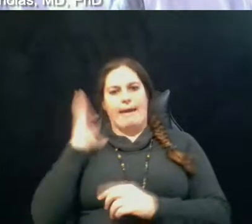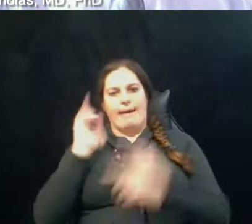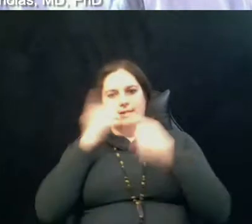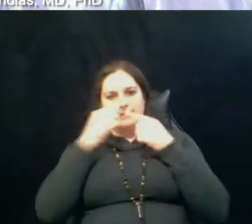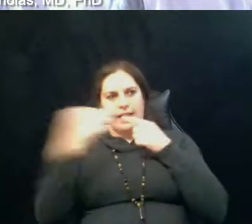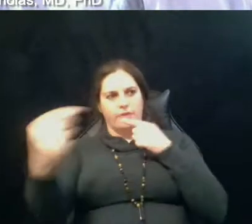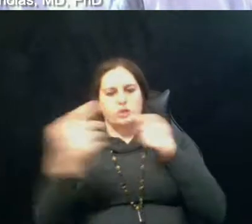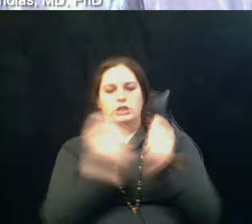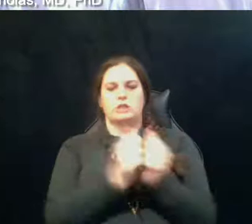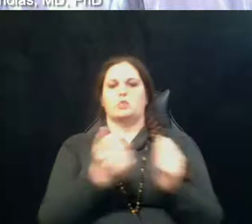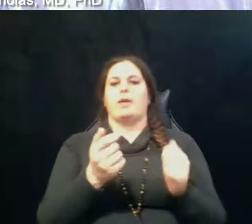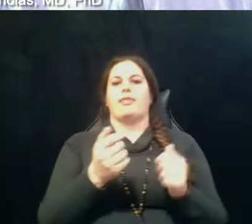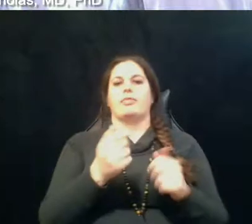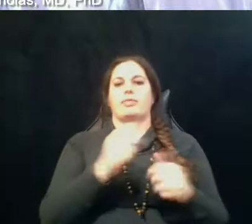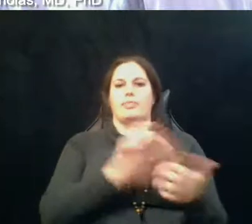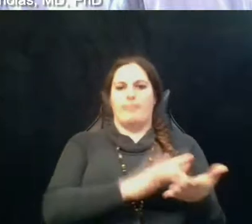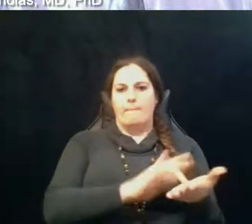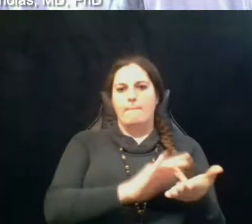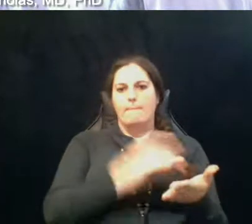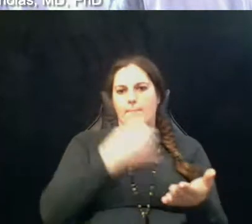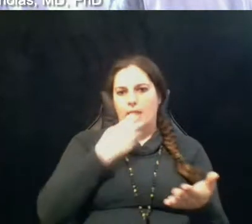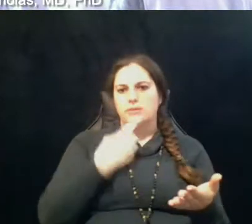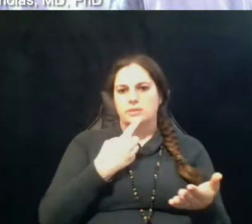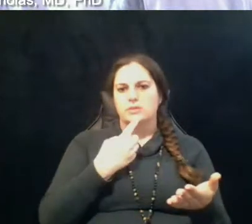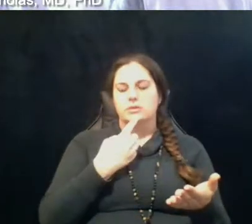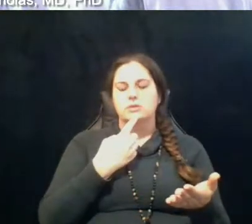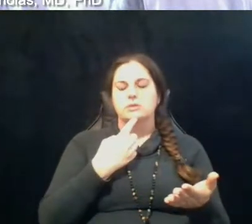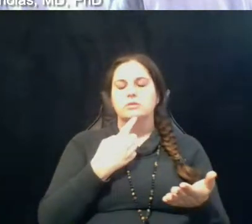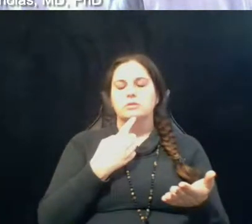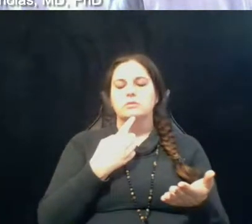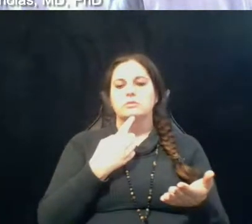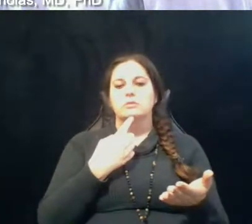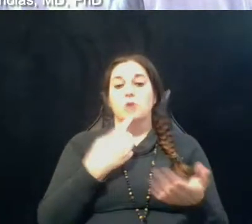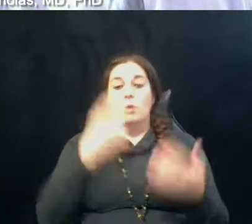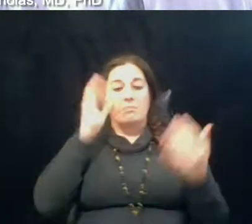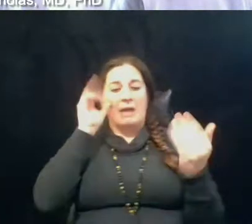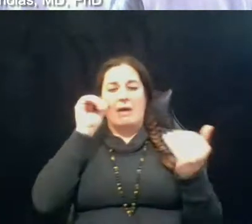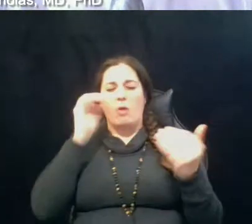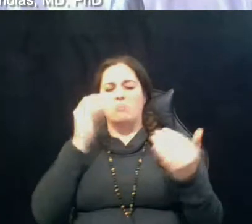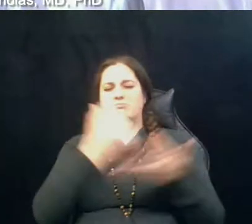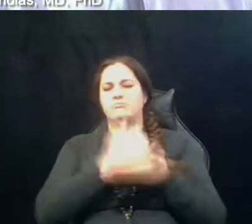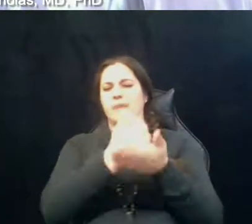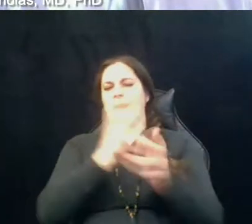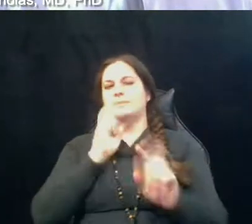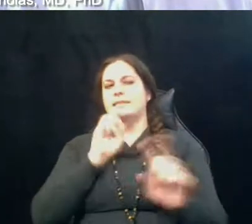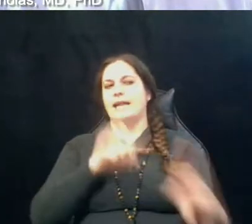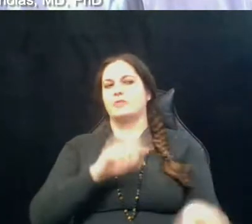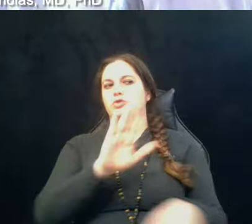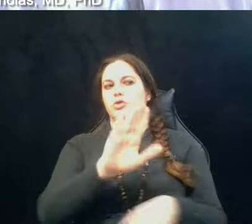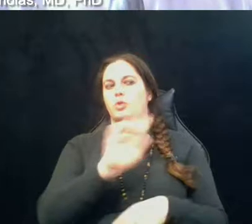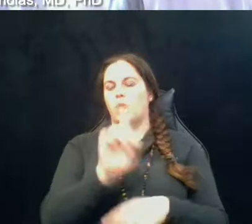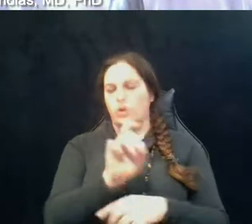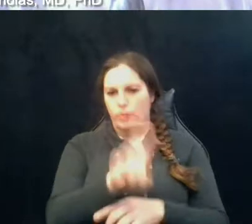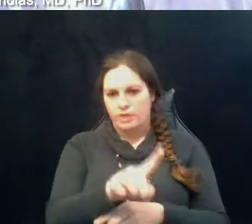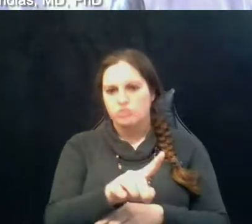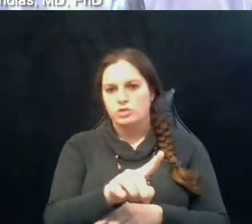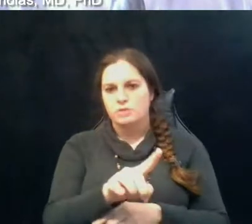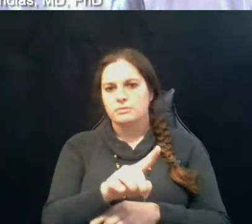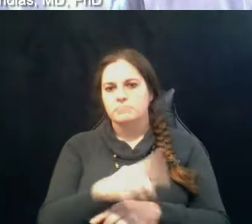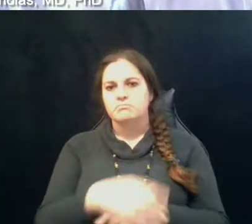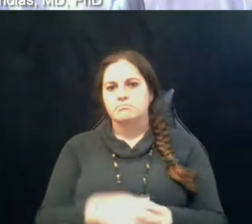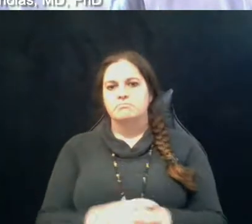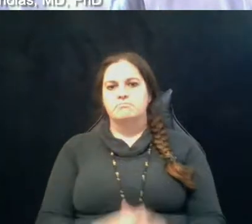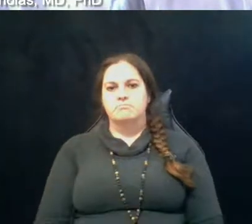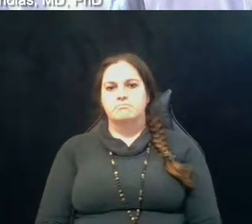the risk group. So I hope that helps with your question. And then let me see if there